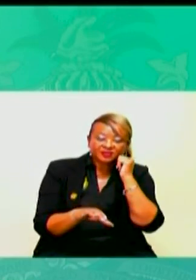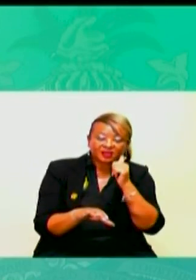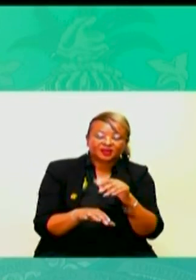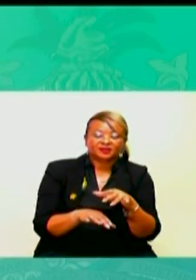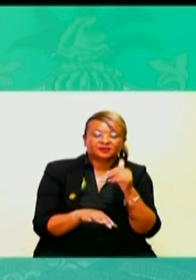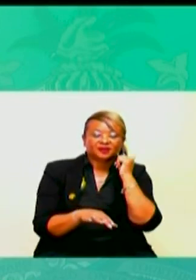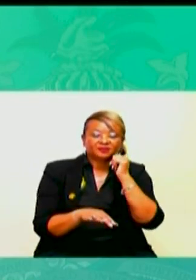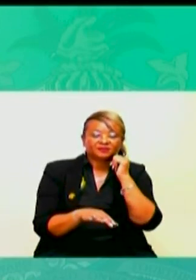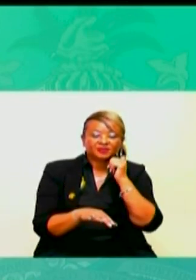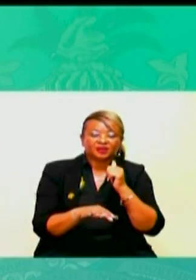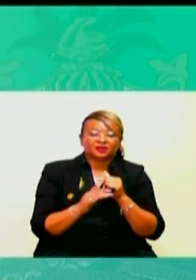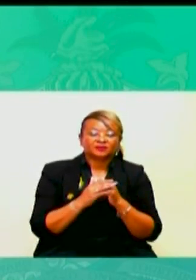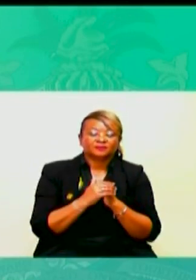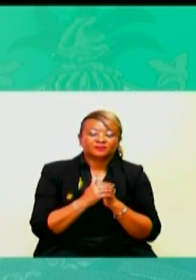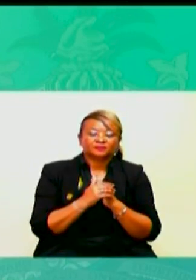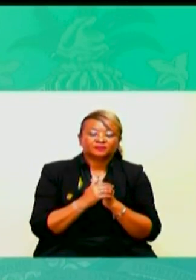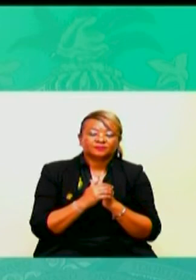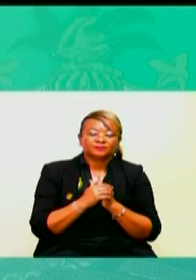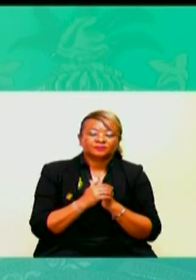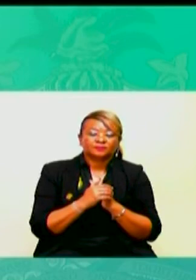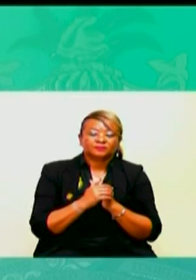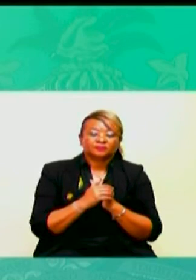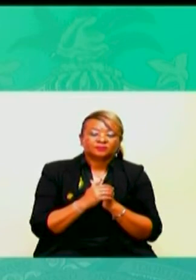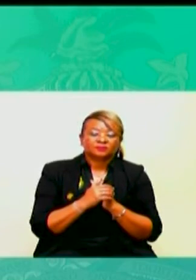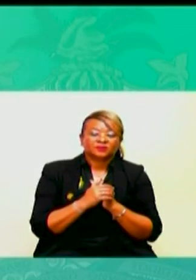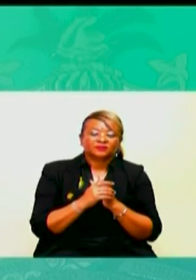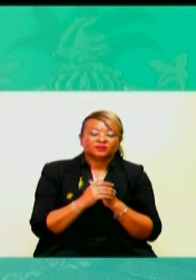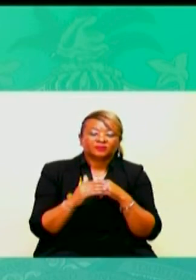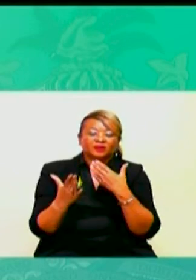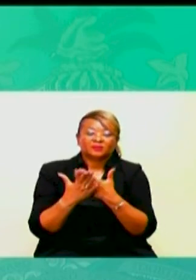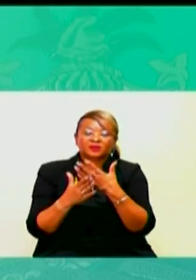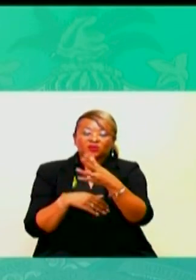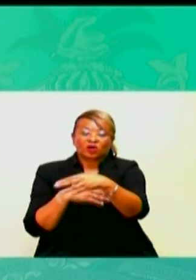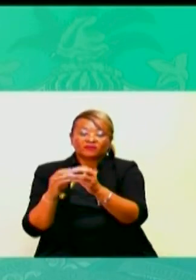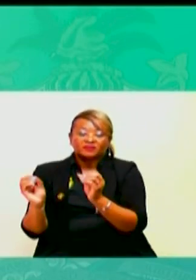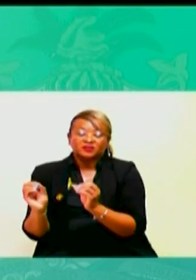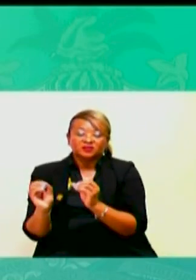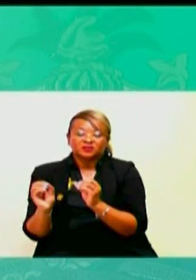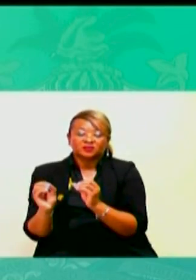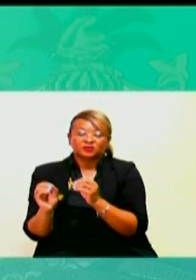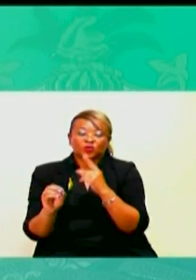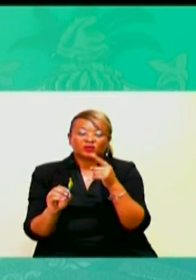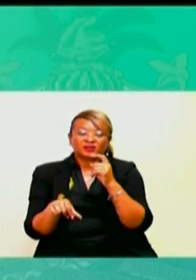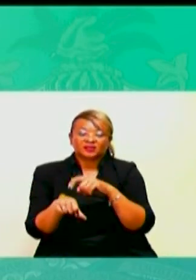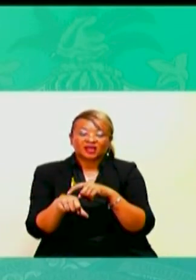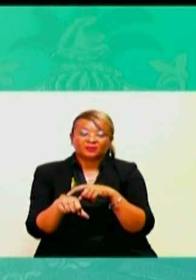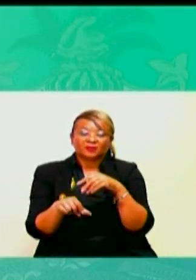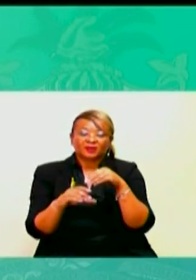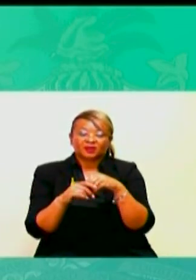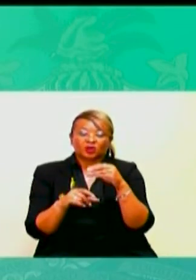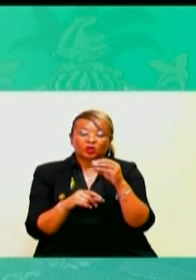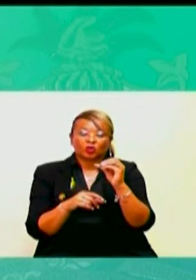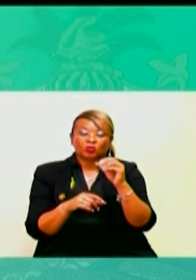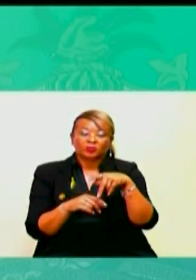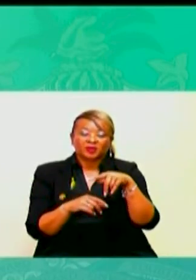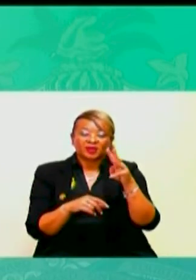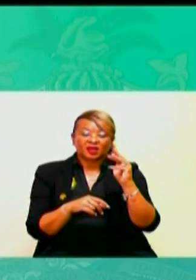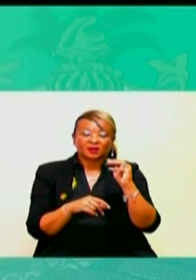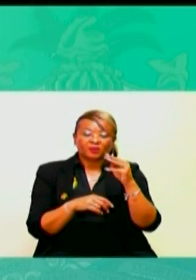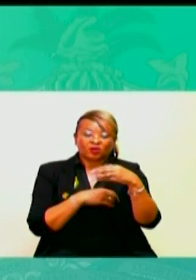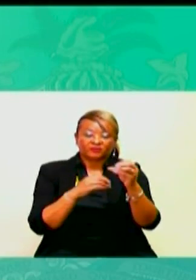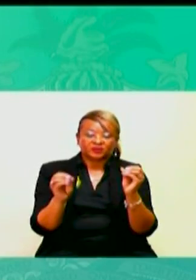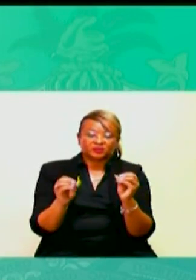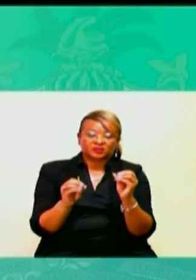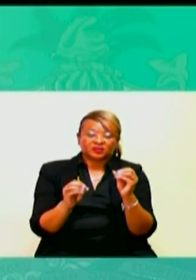day. Every day. From coming to office, the only time I'm not in the OPM office is when I'm here or on the official